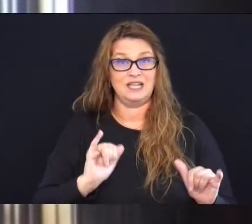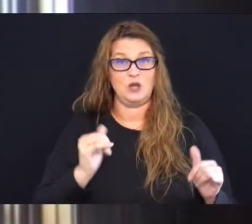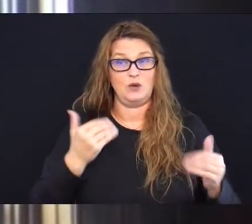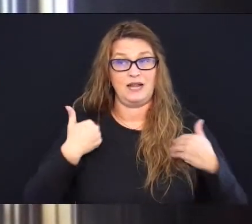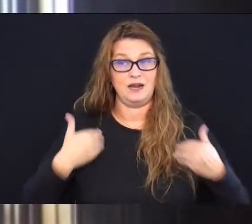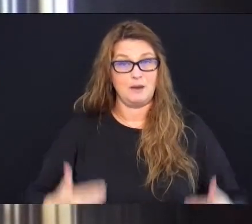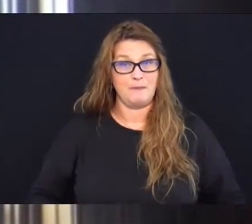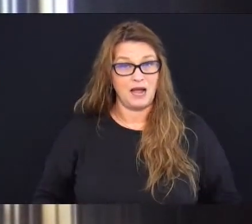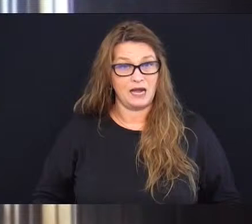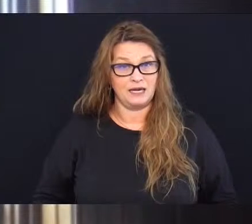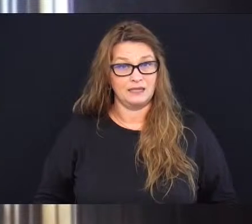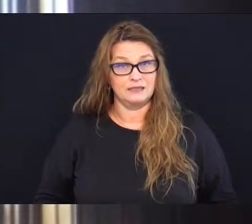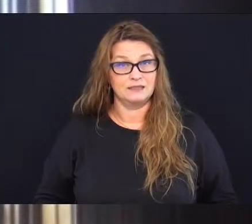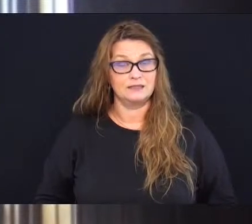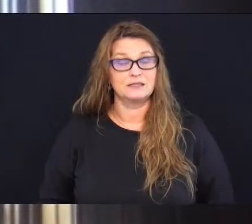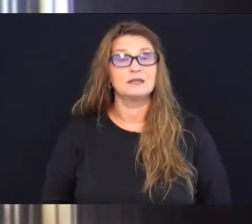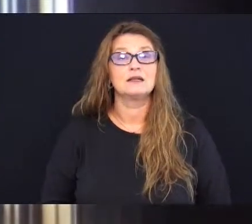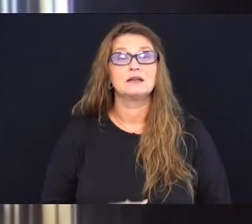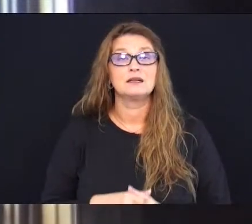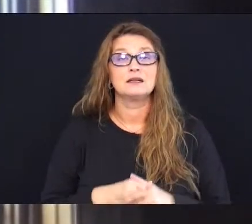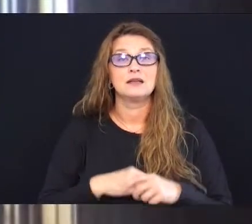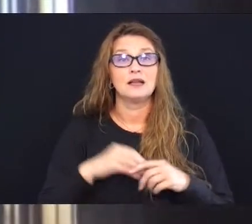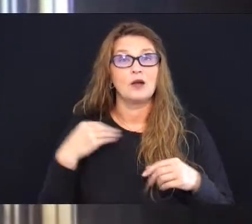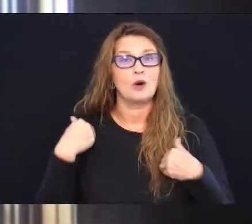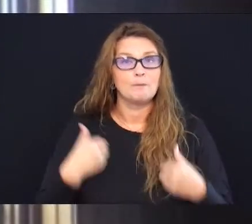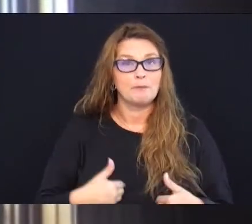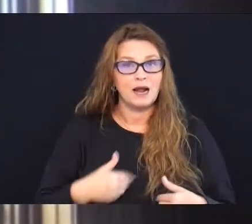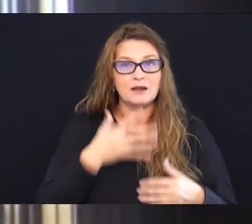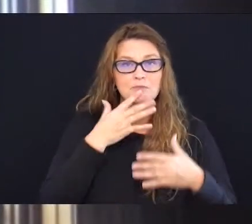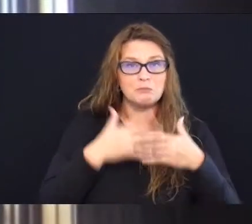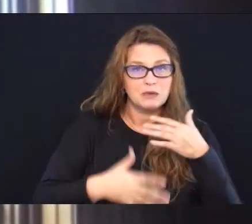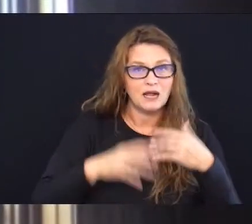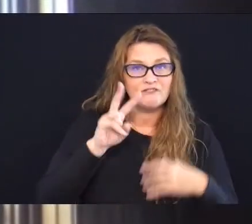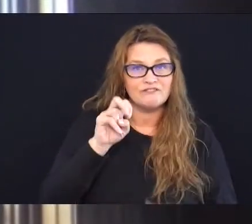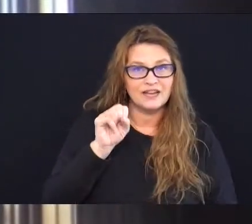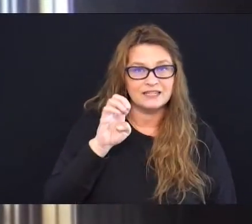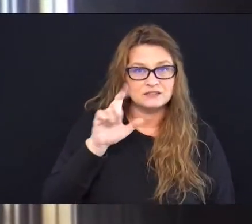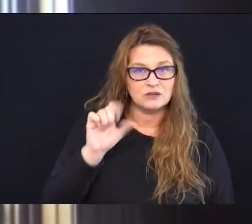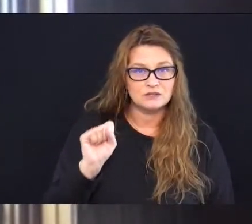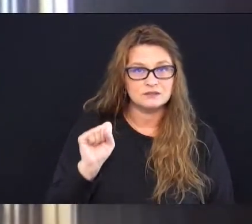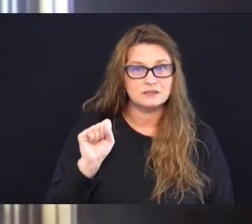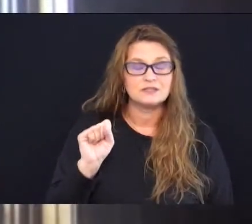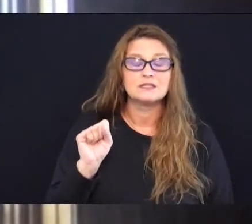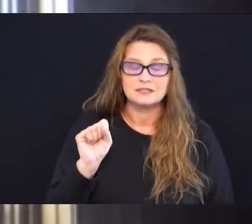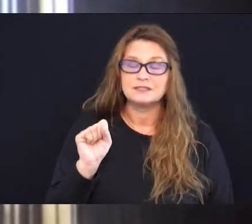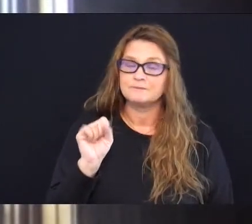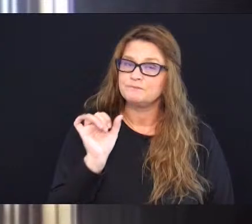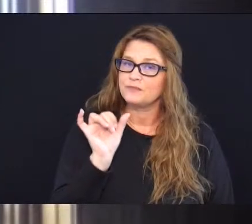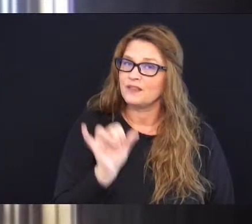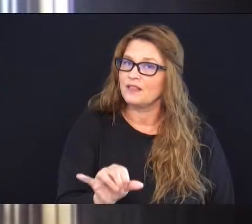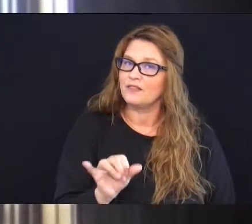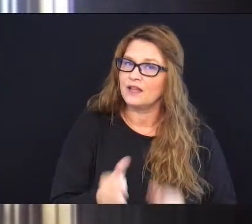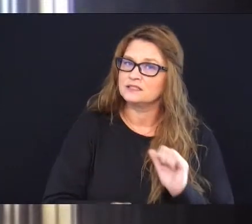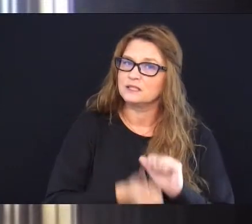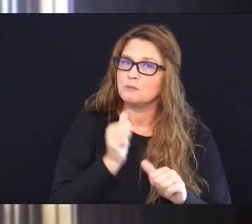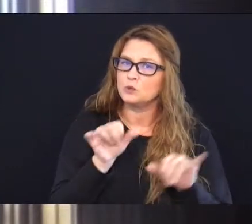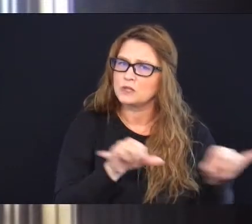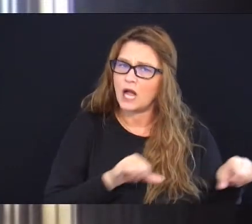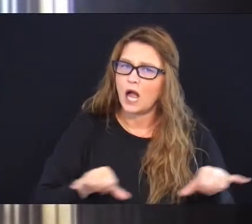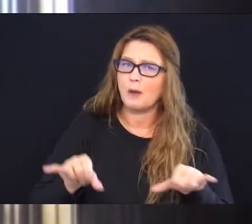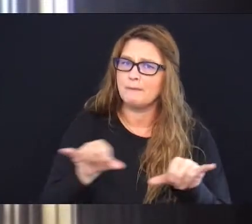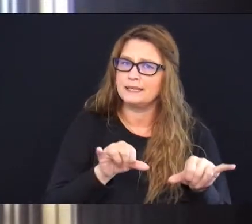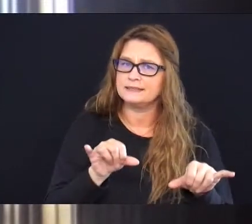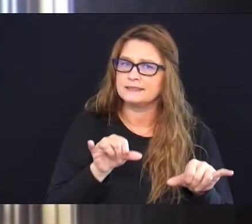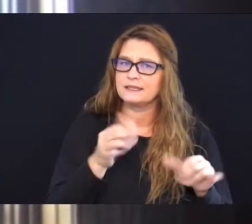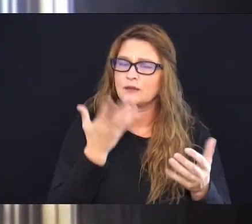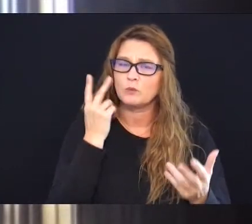maybe small clots in the blood vessels, because we know that COVID can affect the blood vessels. The most common symptoms of long